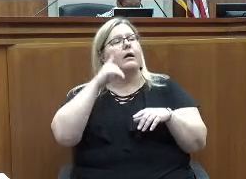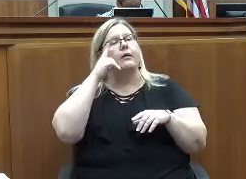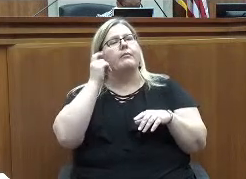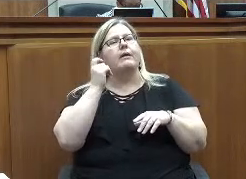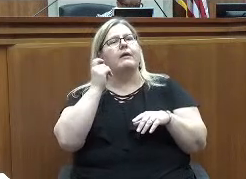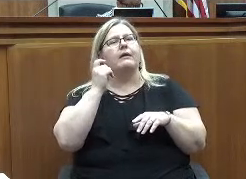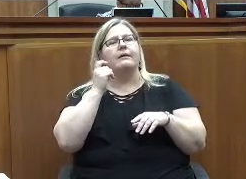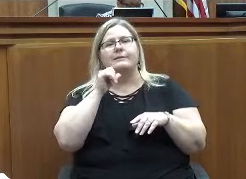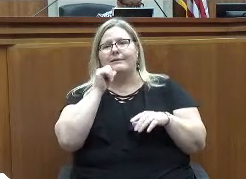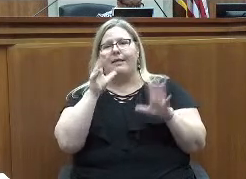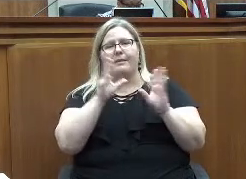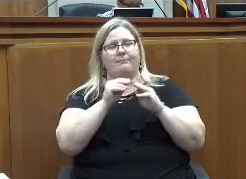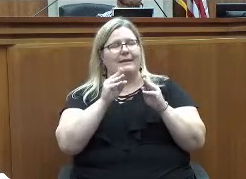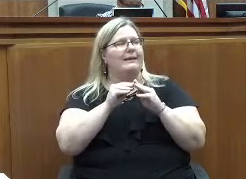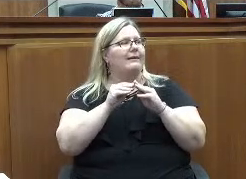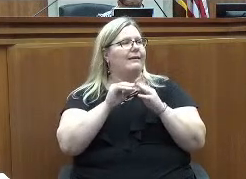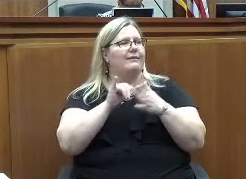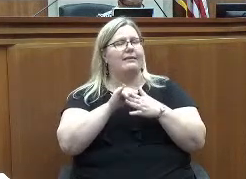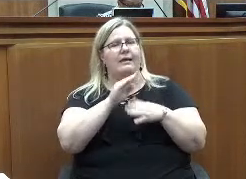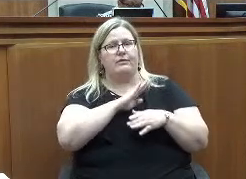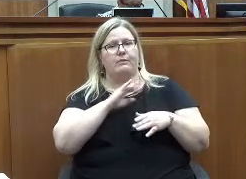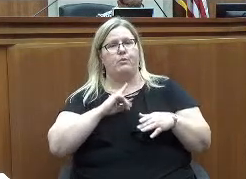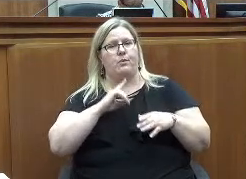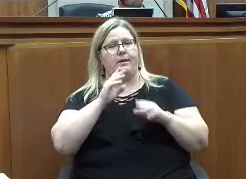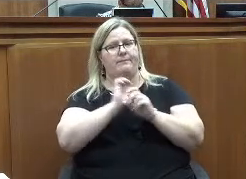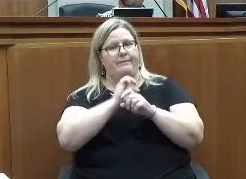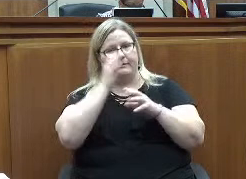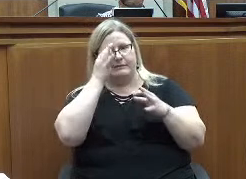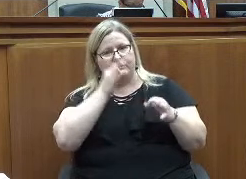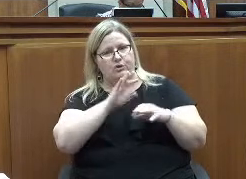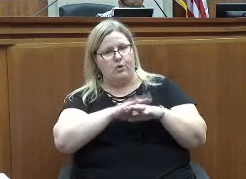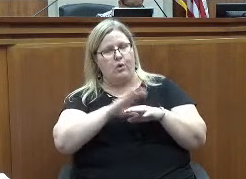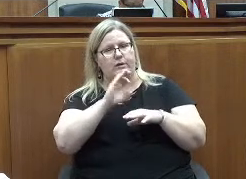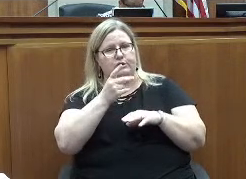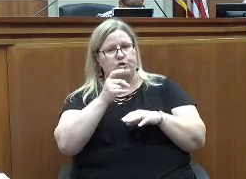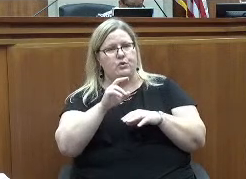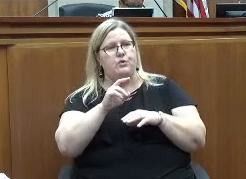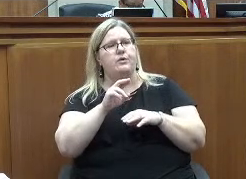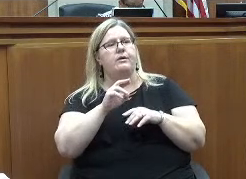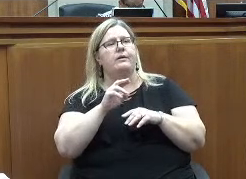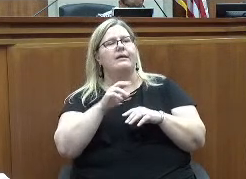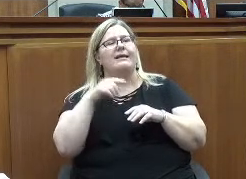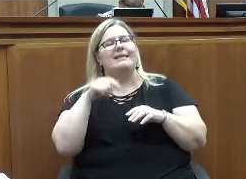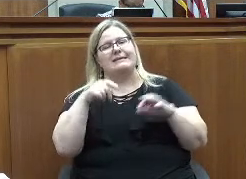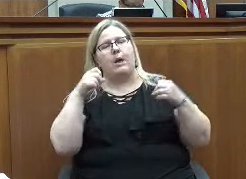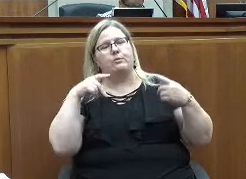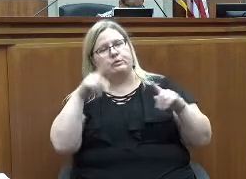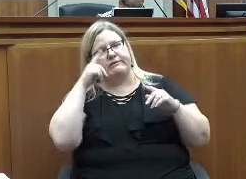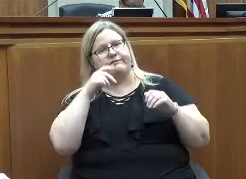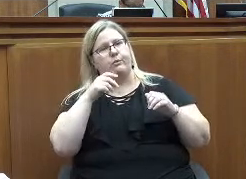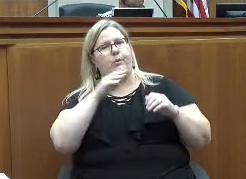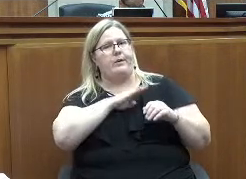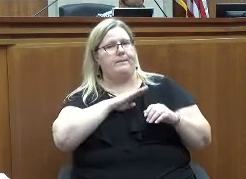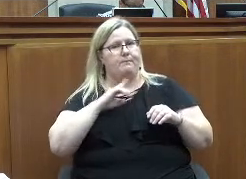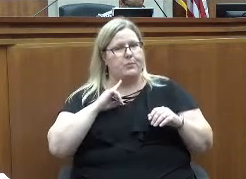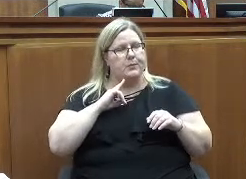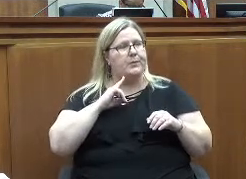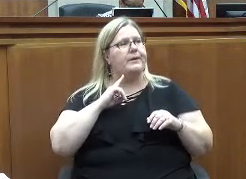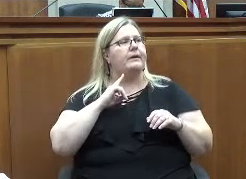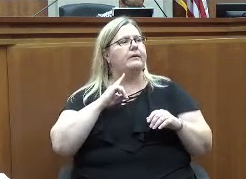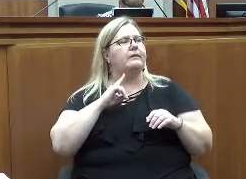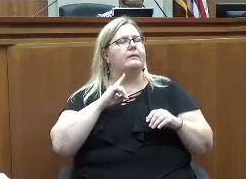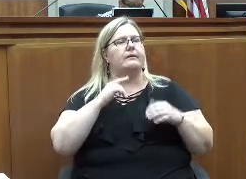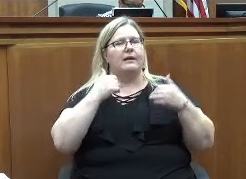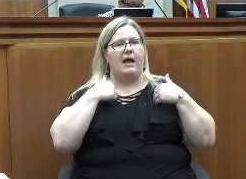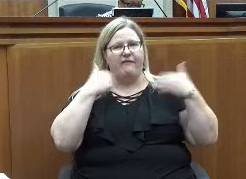this is not the meeting in which the board will make a decision on their charter. This is just an opportunity for the board to